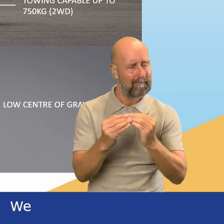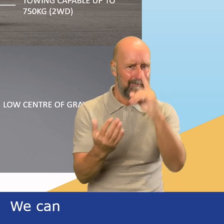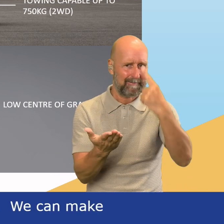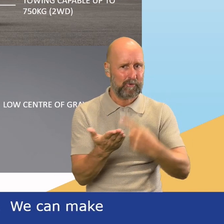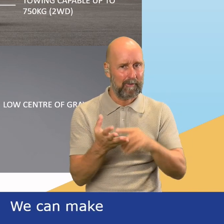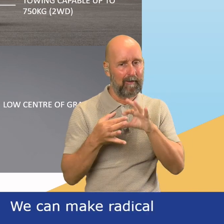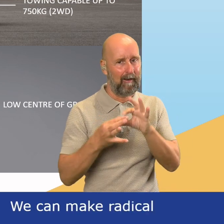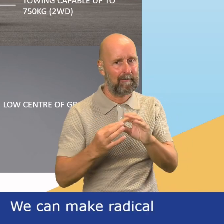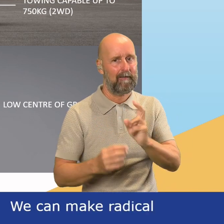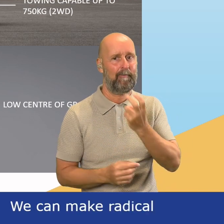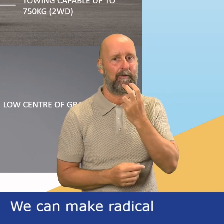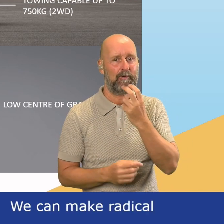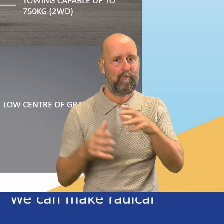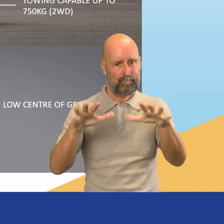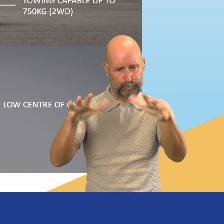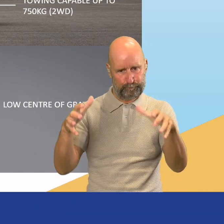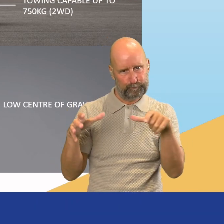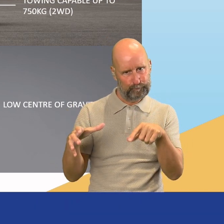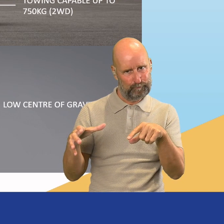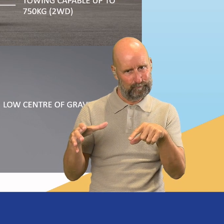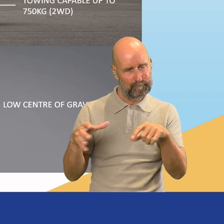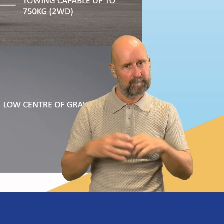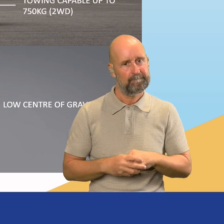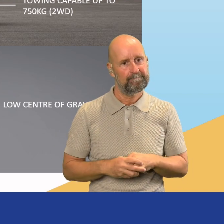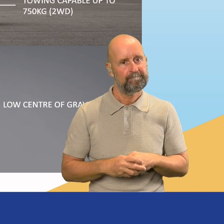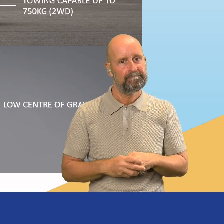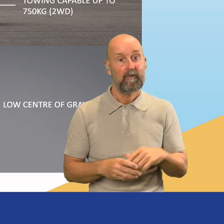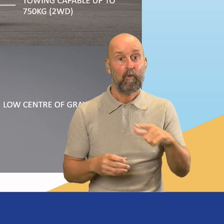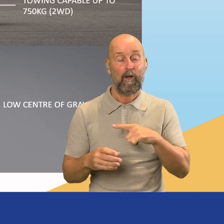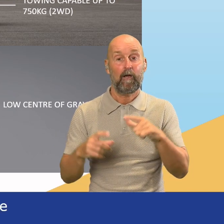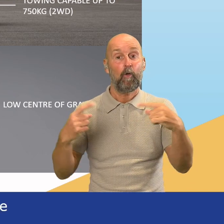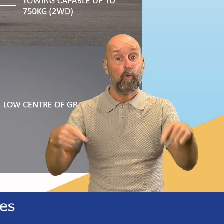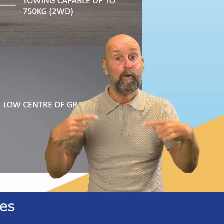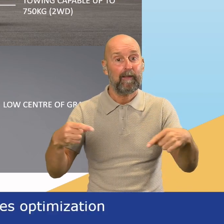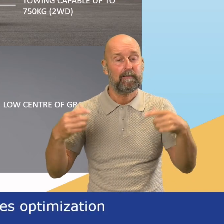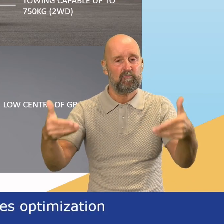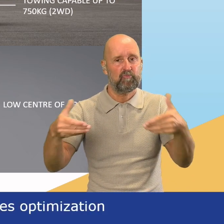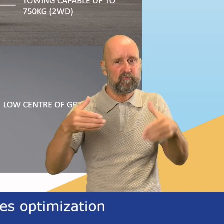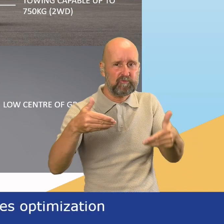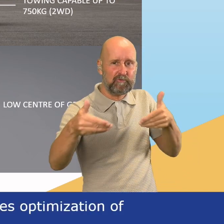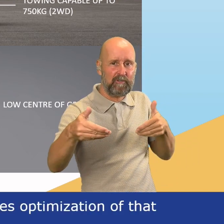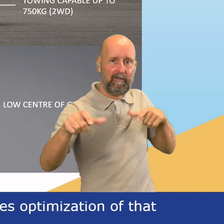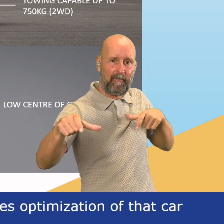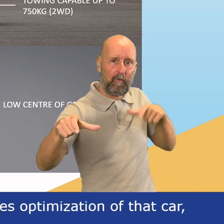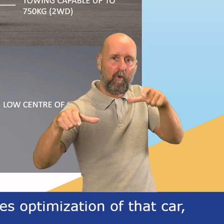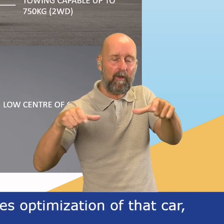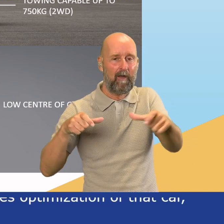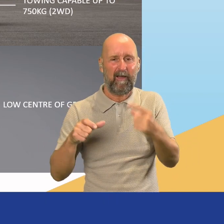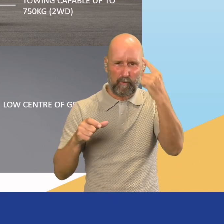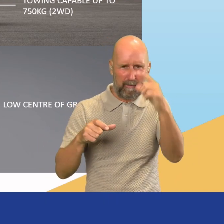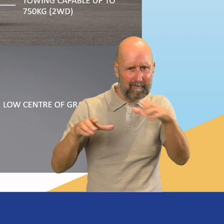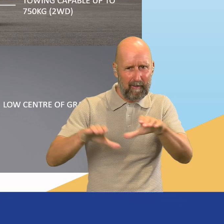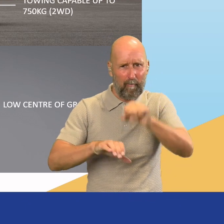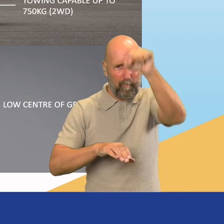decisions because of the packaging optimization of that car. So we can stretch the wheels right into the corners. We don't have to compensate for an engine under the